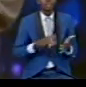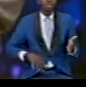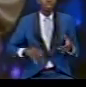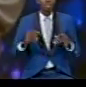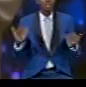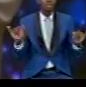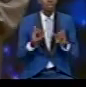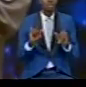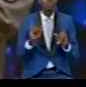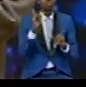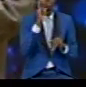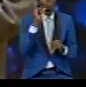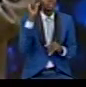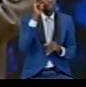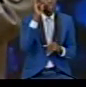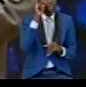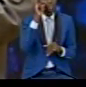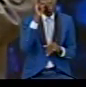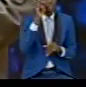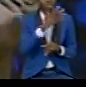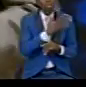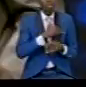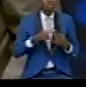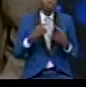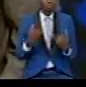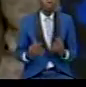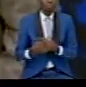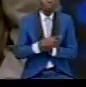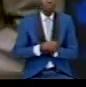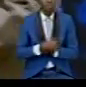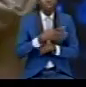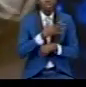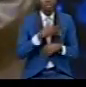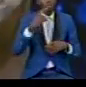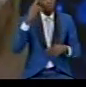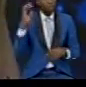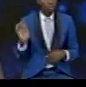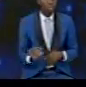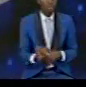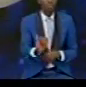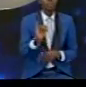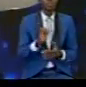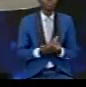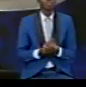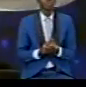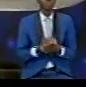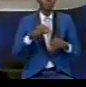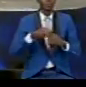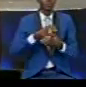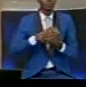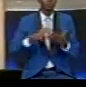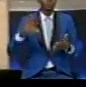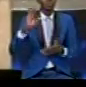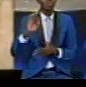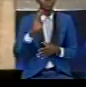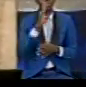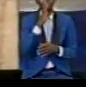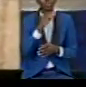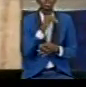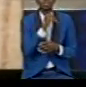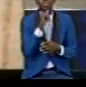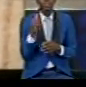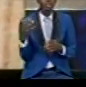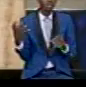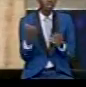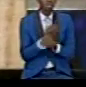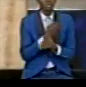the same yesterday and today and forever. Look at verse 9. In verse 9,